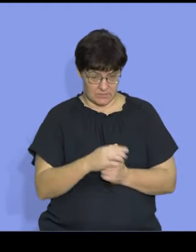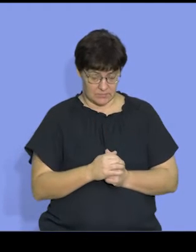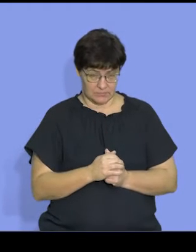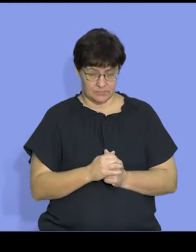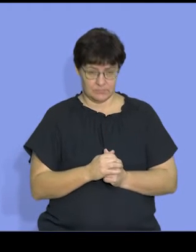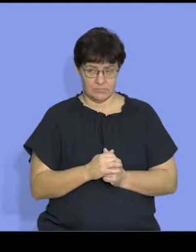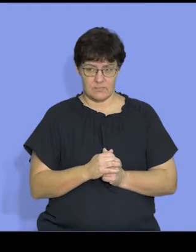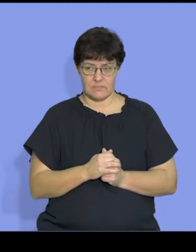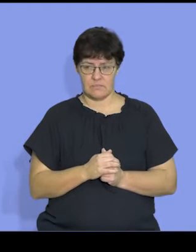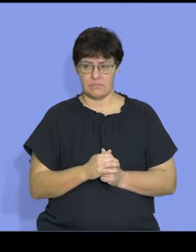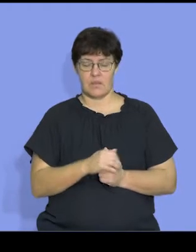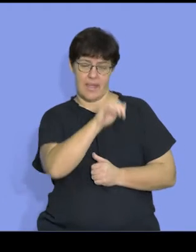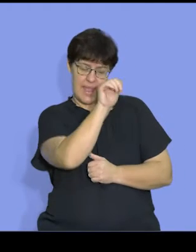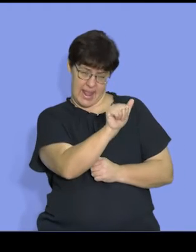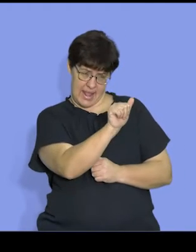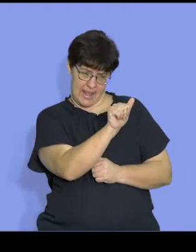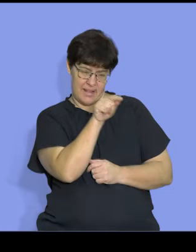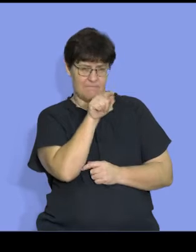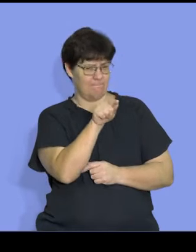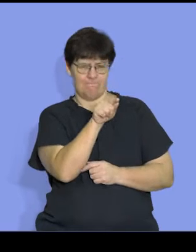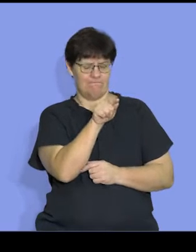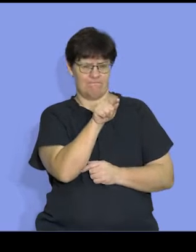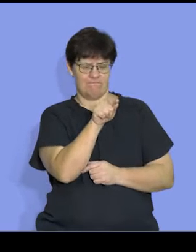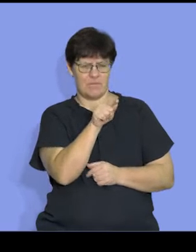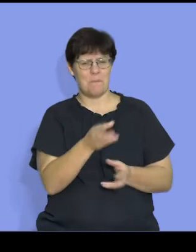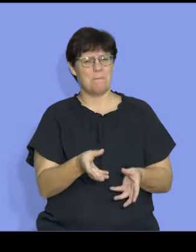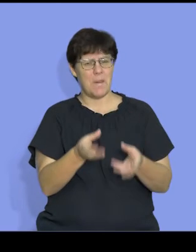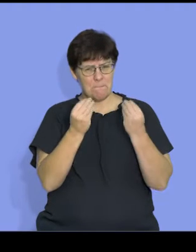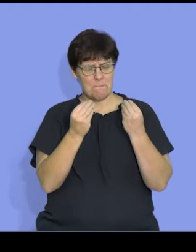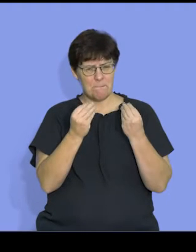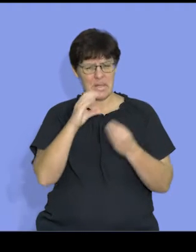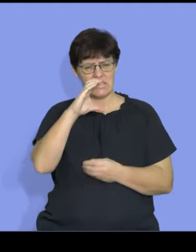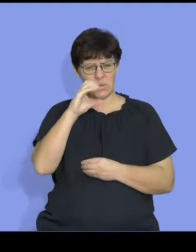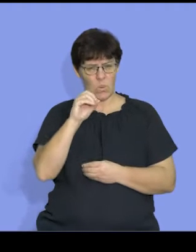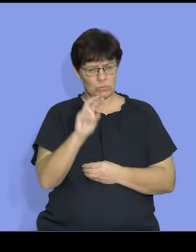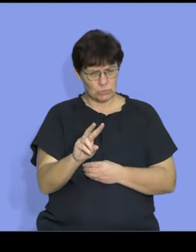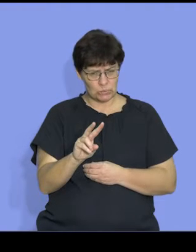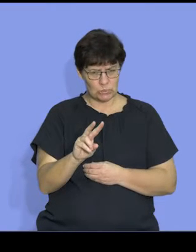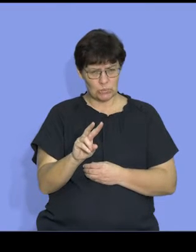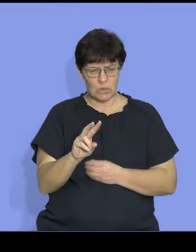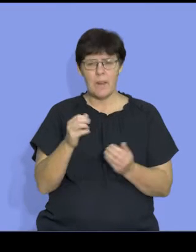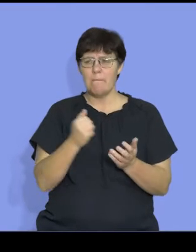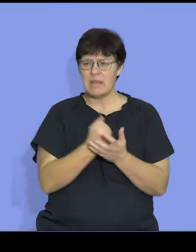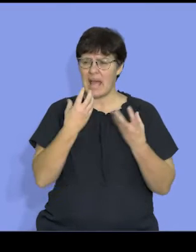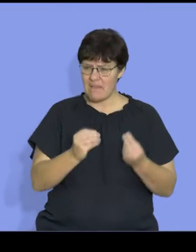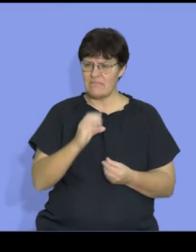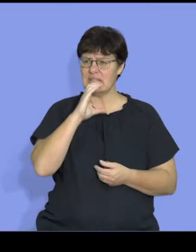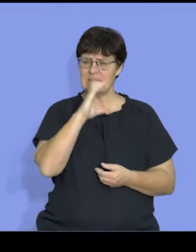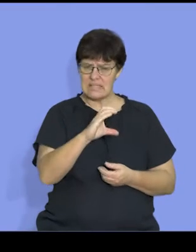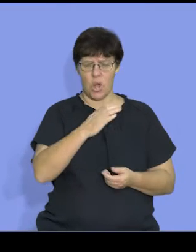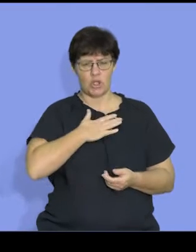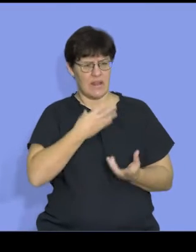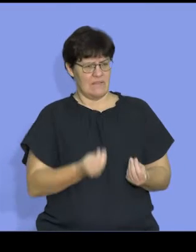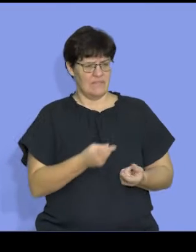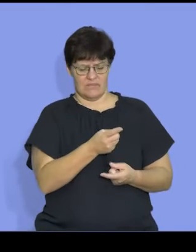if you look at reaction A, first of all, for us to get carbon dioxide, one of the reactants must have carbon and oxygen.